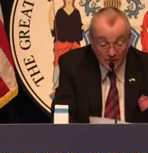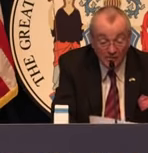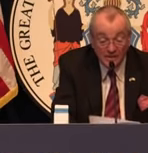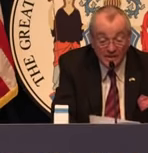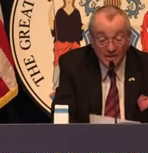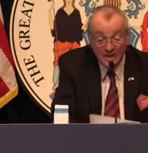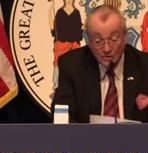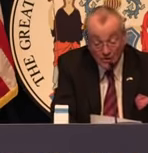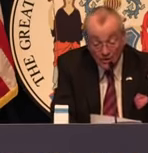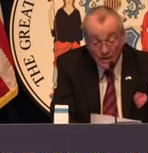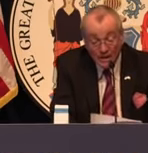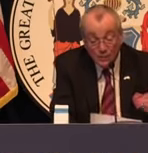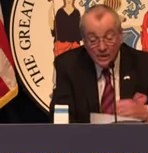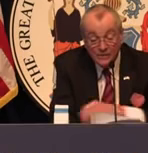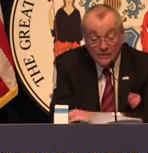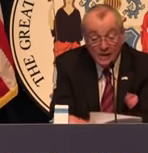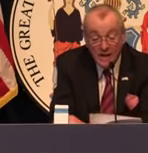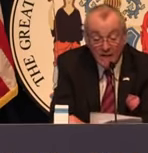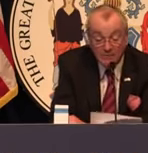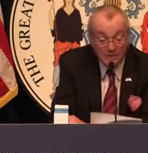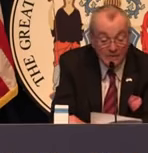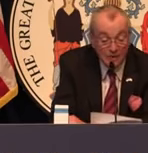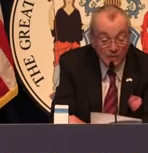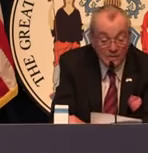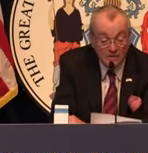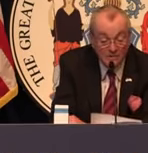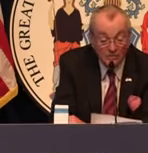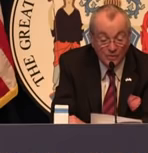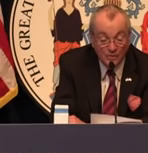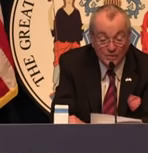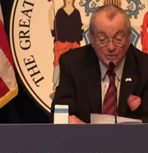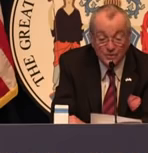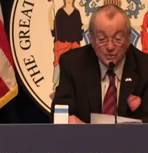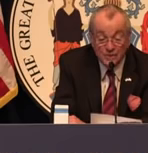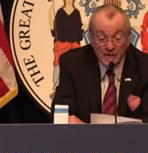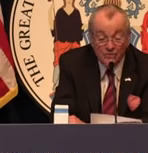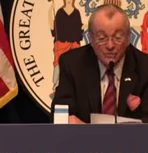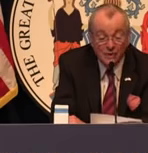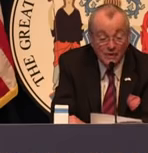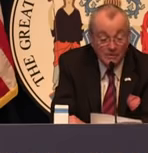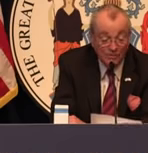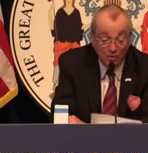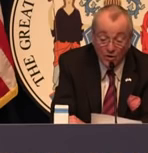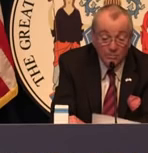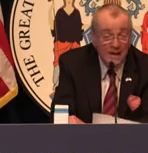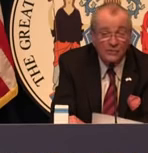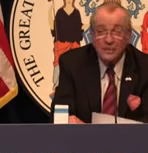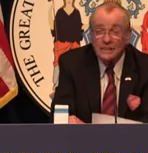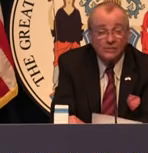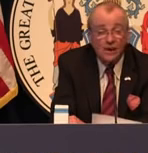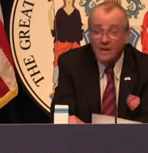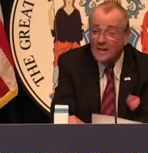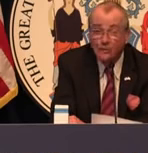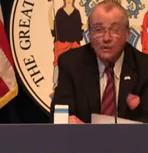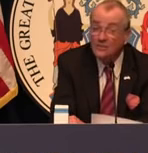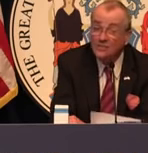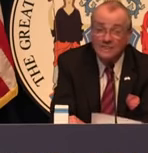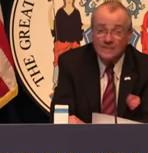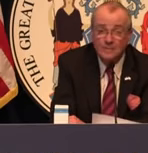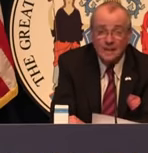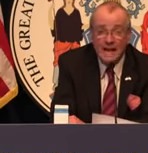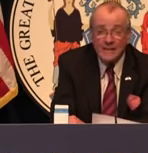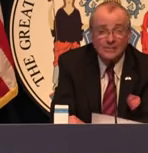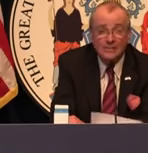granddaughters Lindsay and her daughter Eloise able to have a window visit with her just 2 days before her passing. And Sarah had a